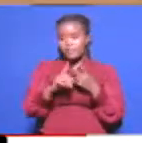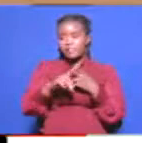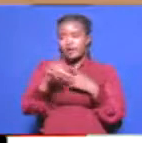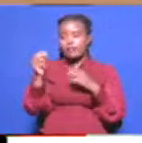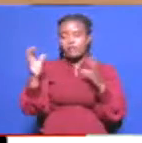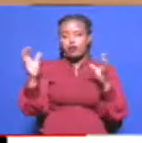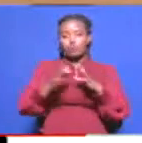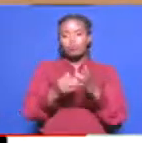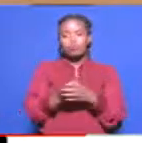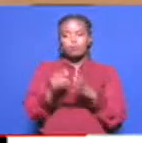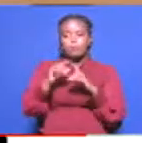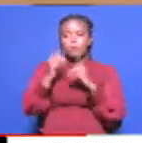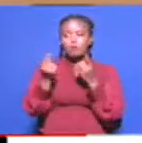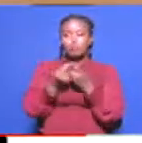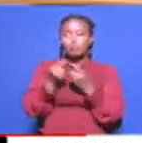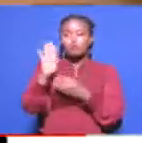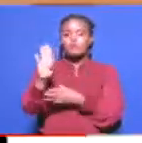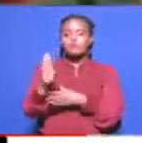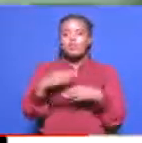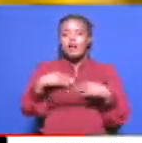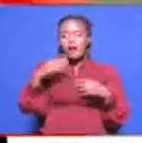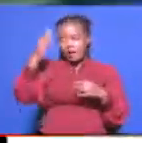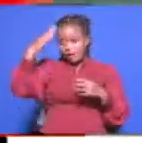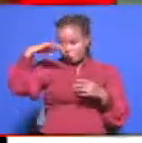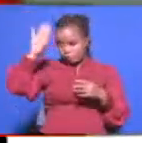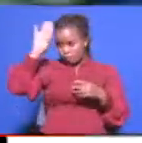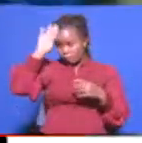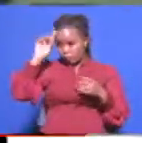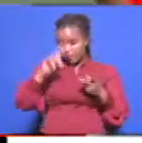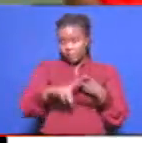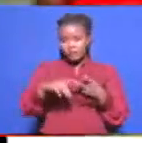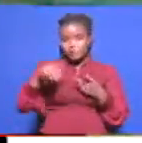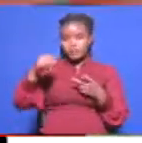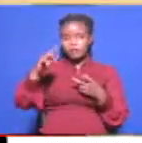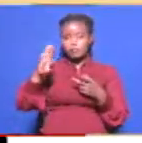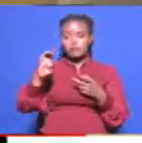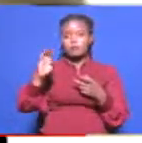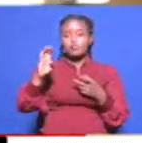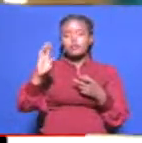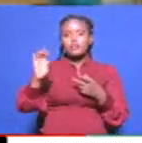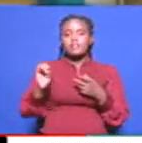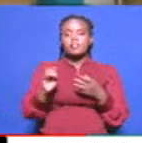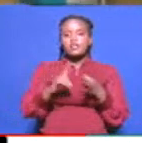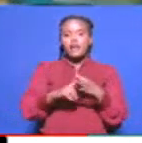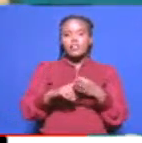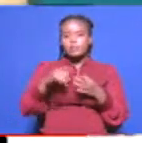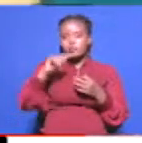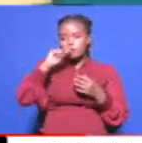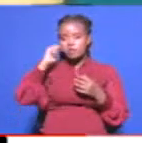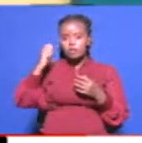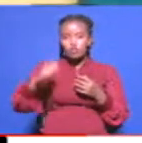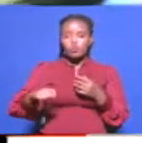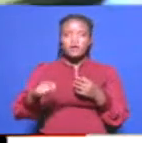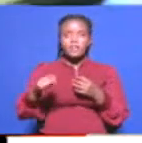has Lithuania, hosts Brazil, Greece, Venezuela, Chinese Taipei and Ukraine.